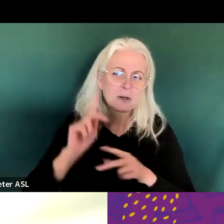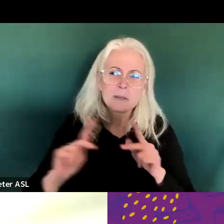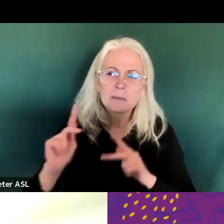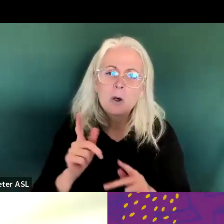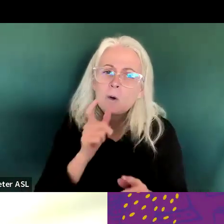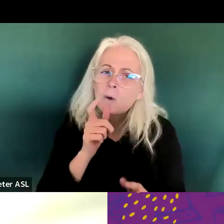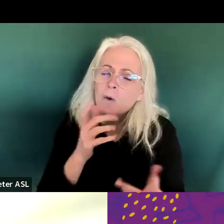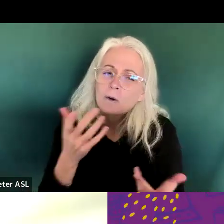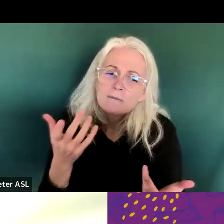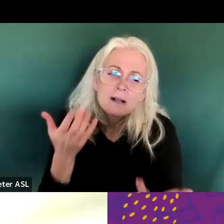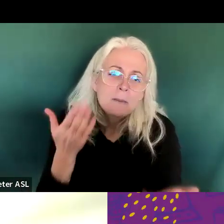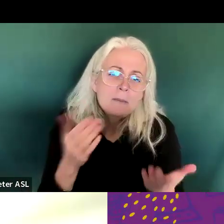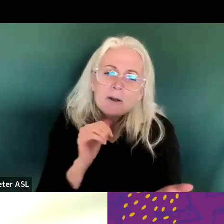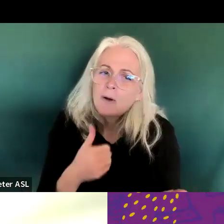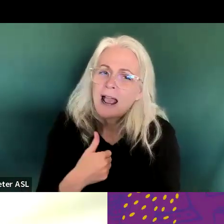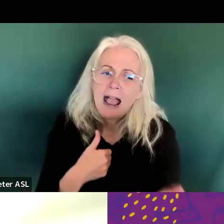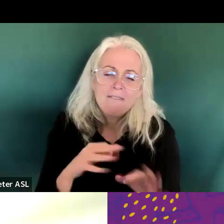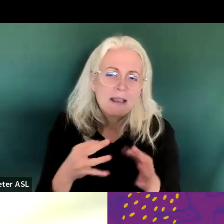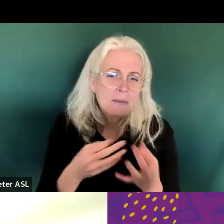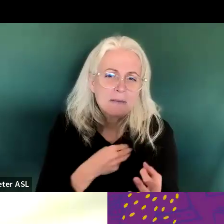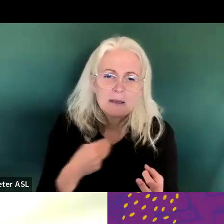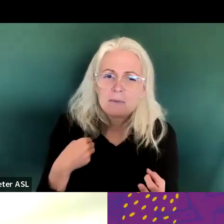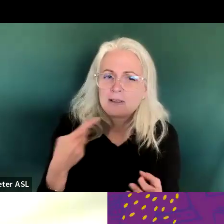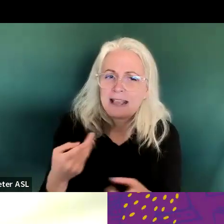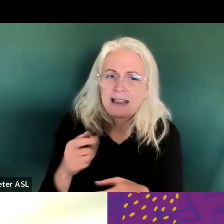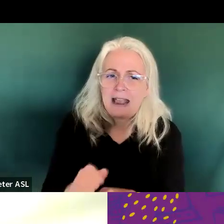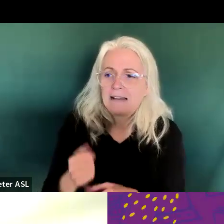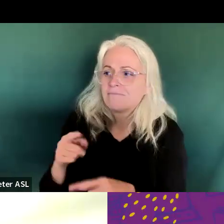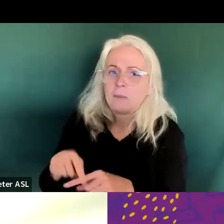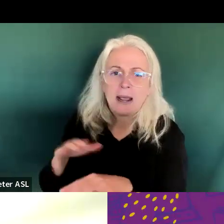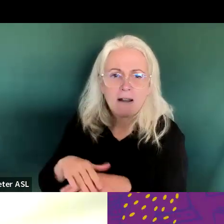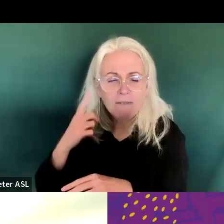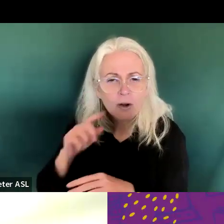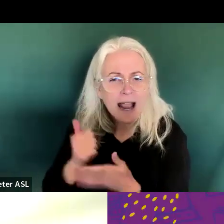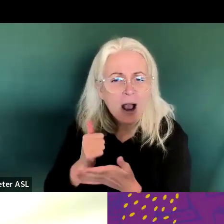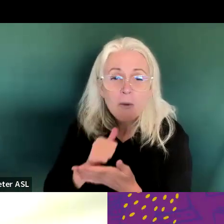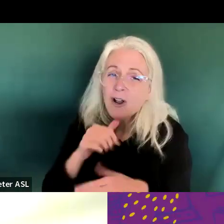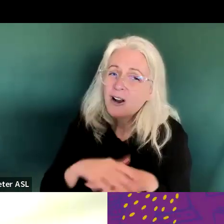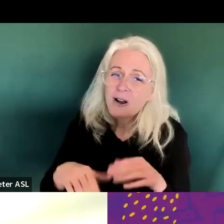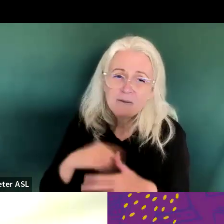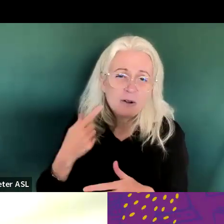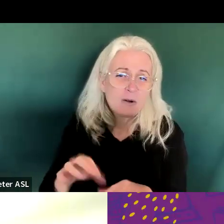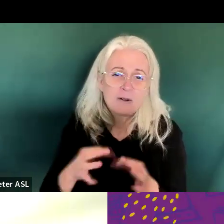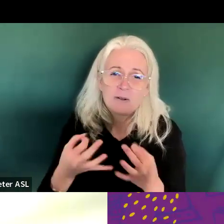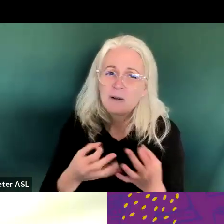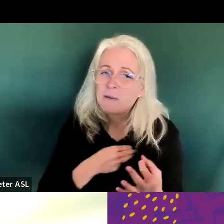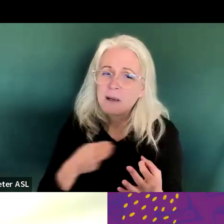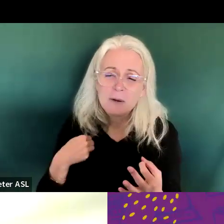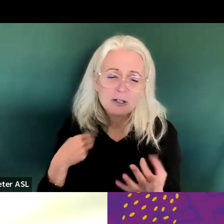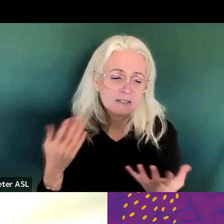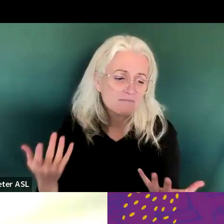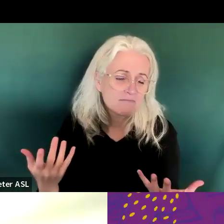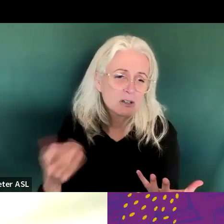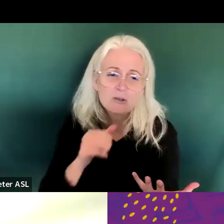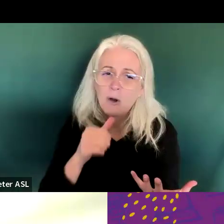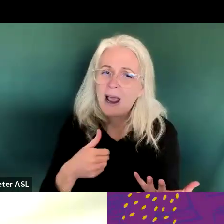individuals who maybe don't have family members that they can turn to for help, are not comfortable going to family members,